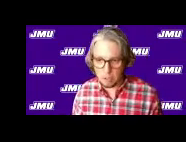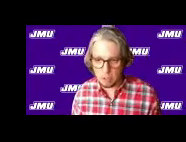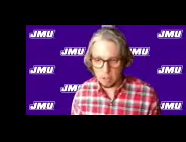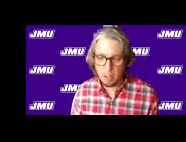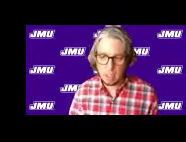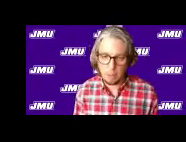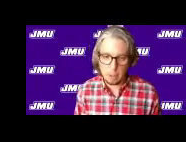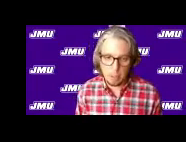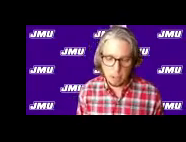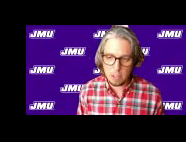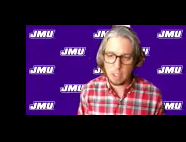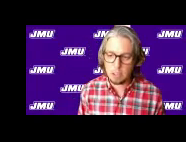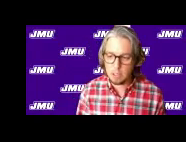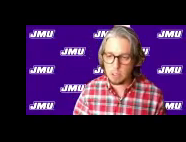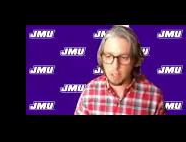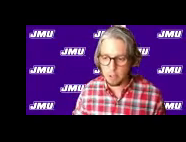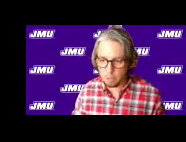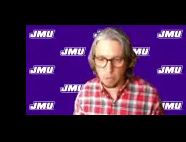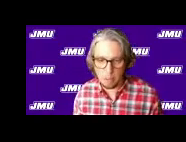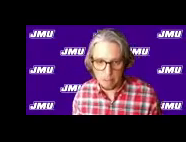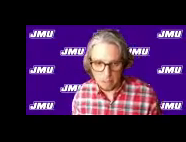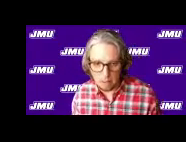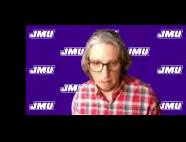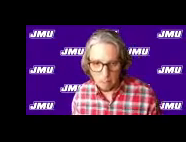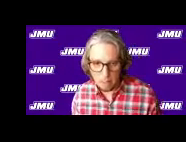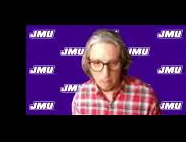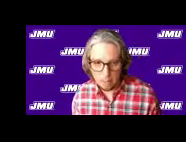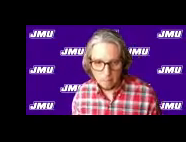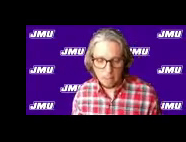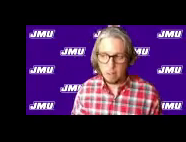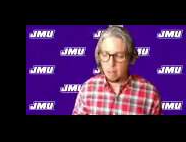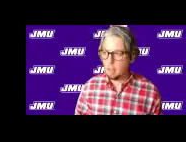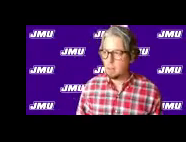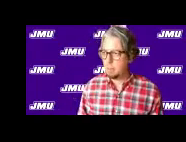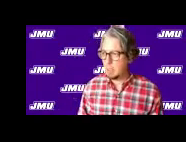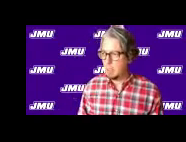math teachers, and I want special education teachers in there to support them as needed. Okay,